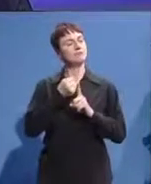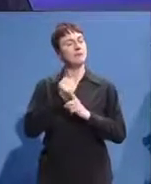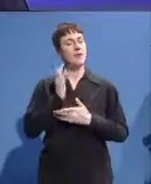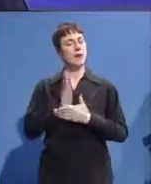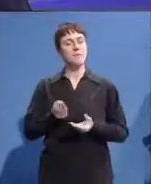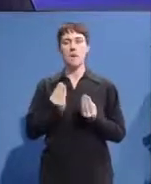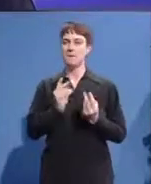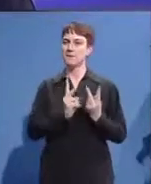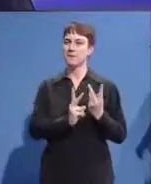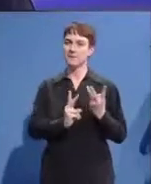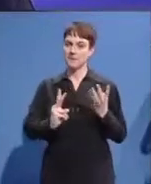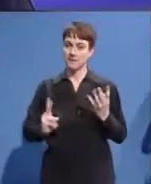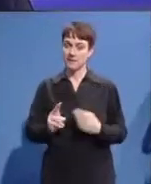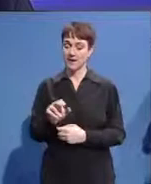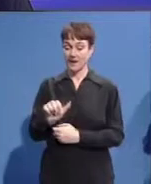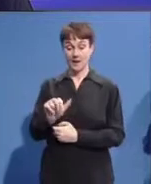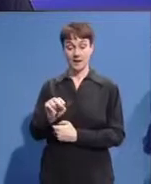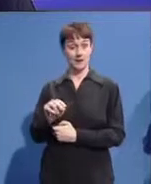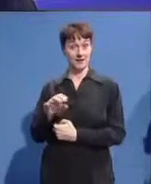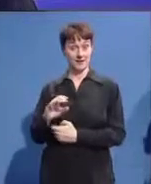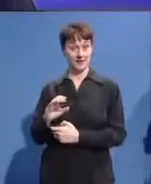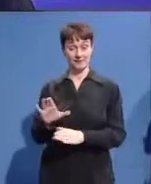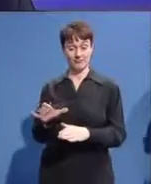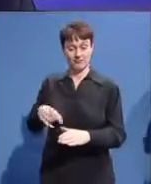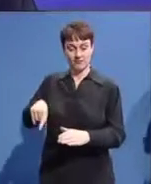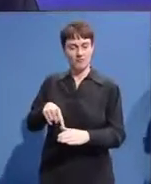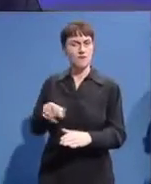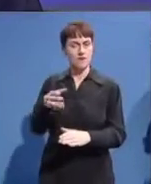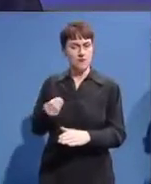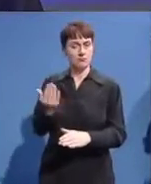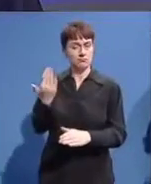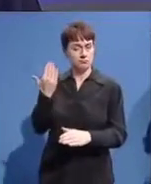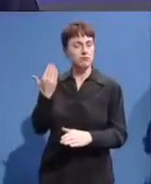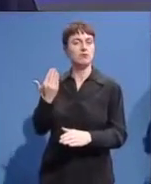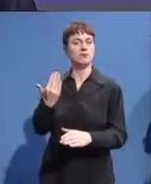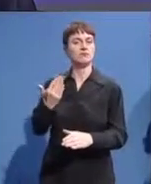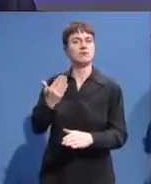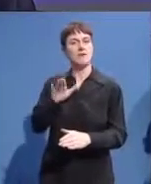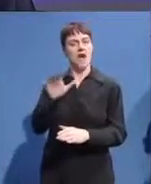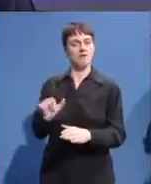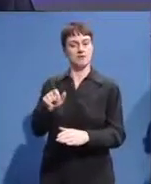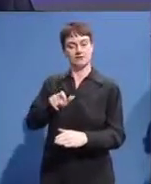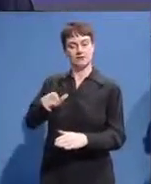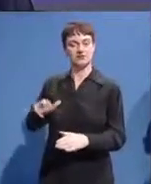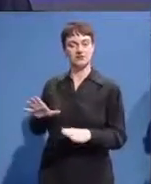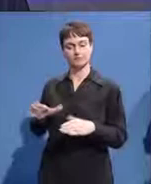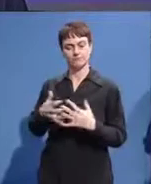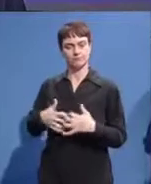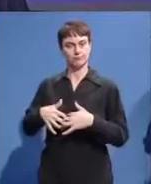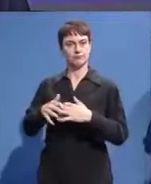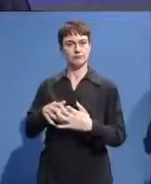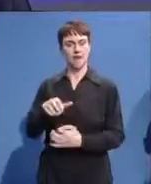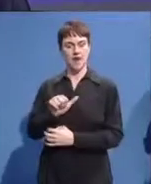us. Within the ANC, a small group of young Africans banded together, calling themselves the African National Congress Youth